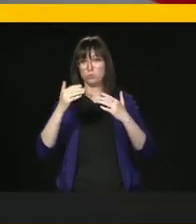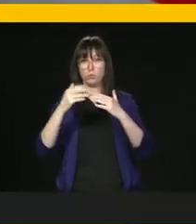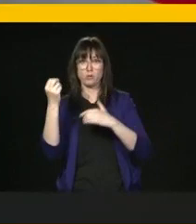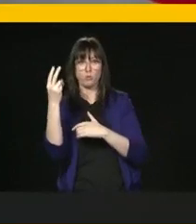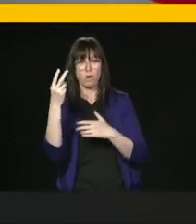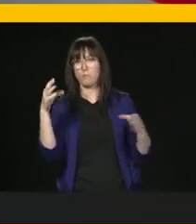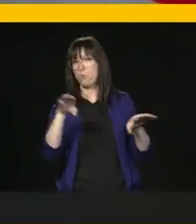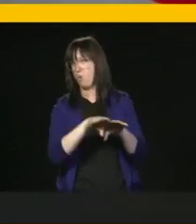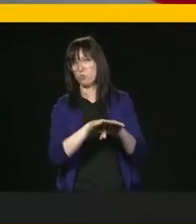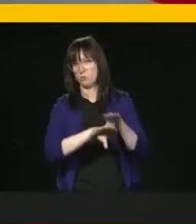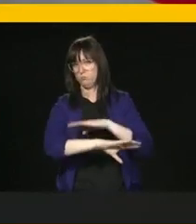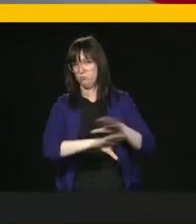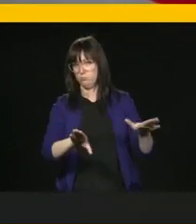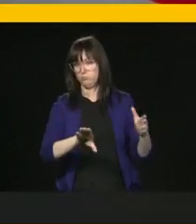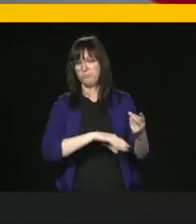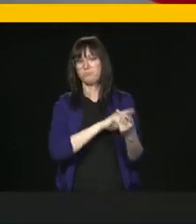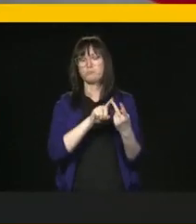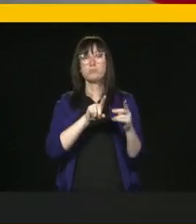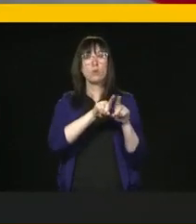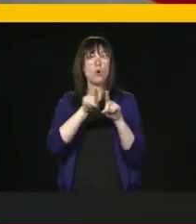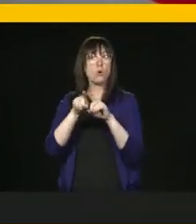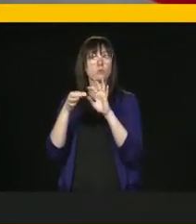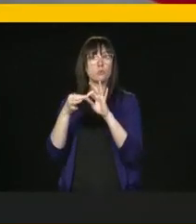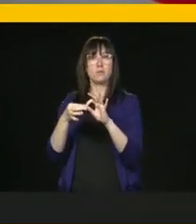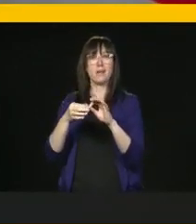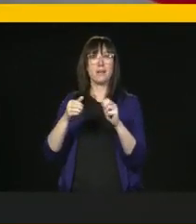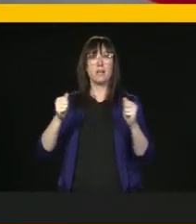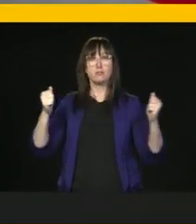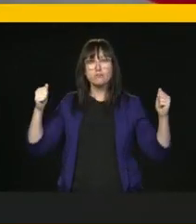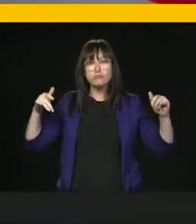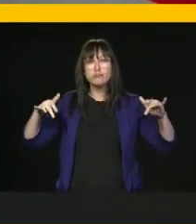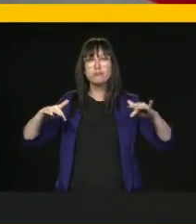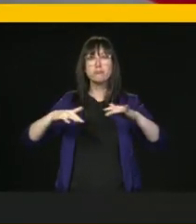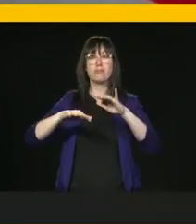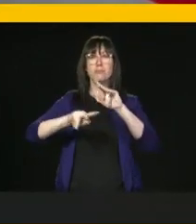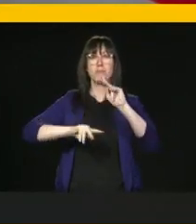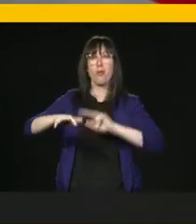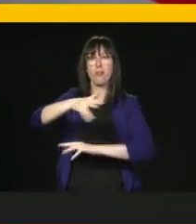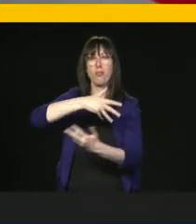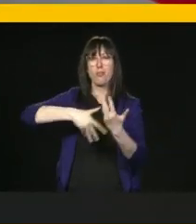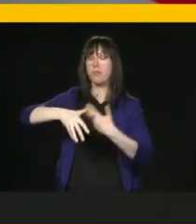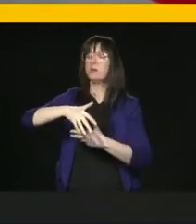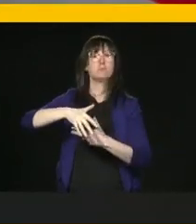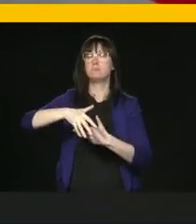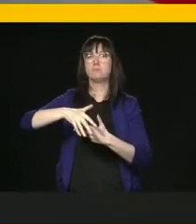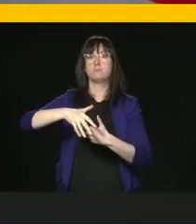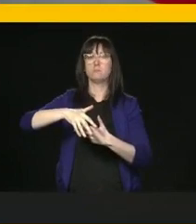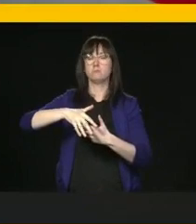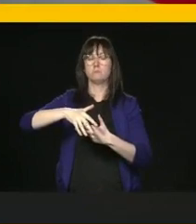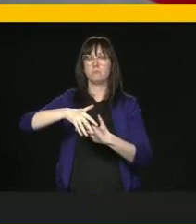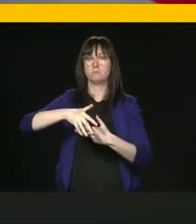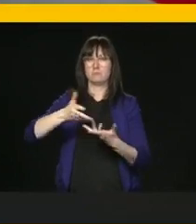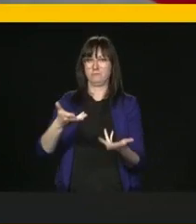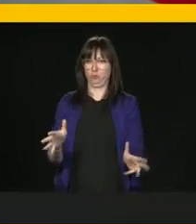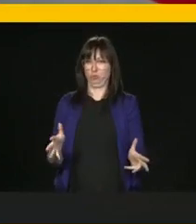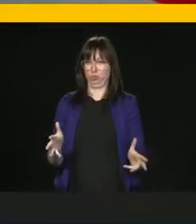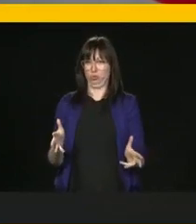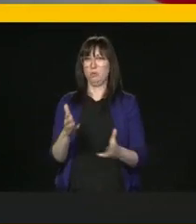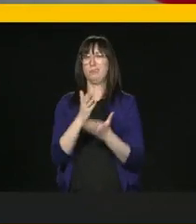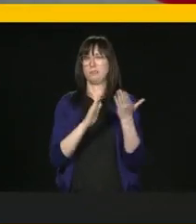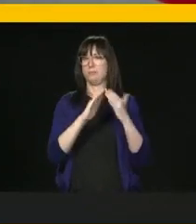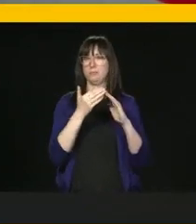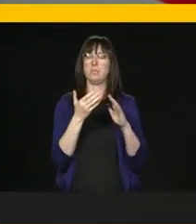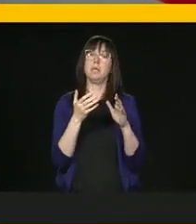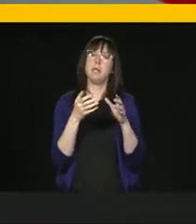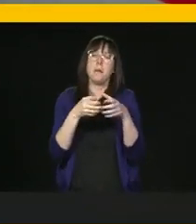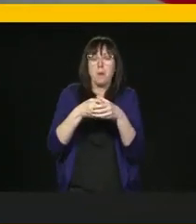the area of mass gathering, as the minister has said, or gatherings, I mean, the description, some jurisdictions are very small. And their capacity to